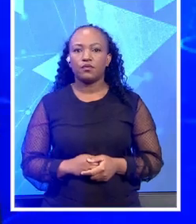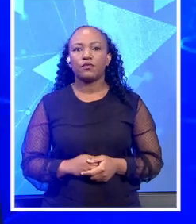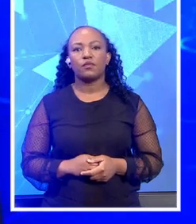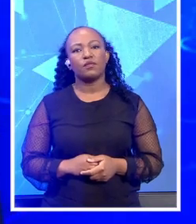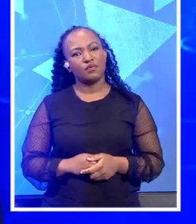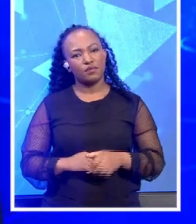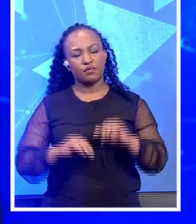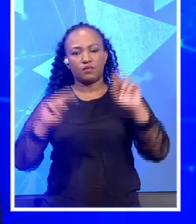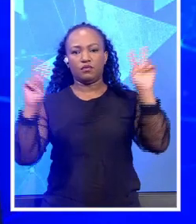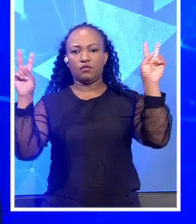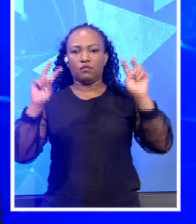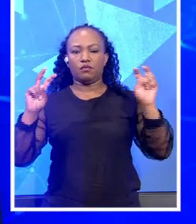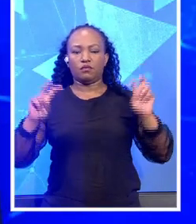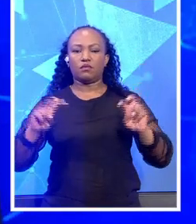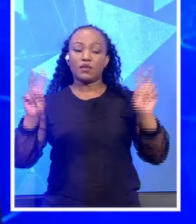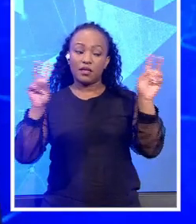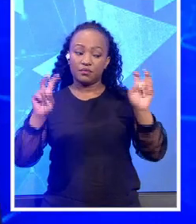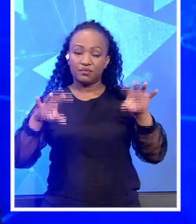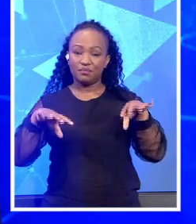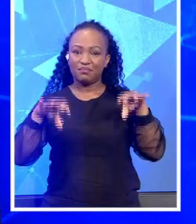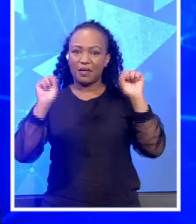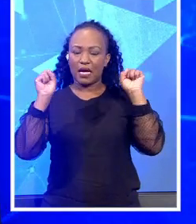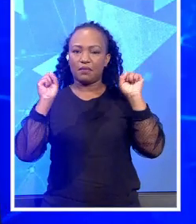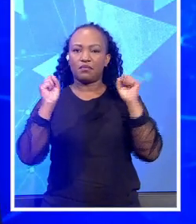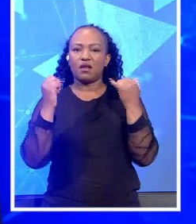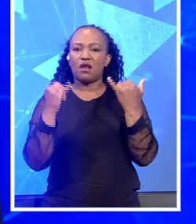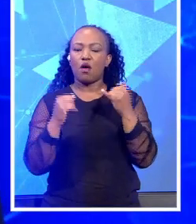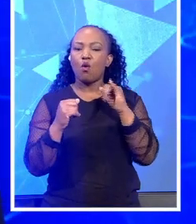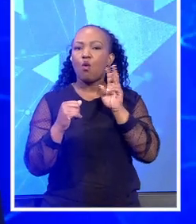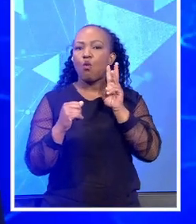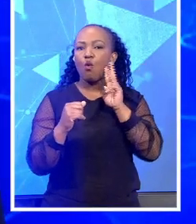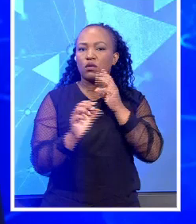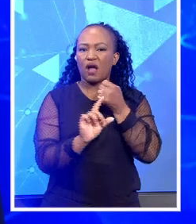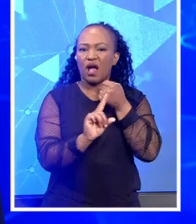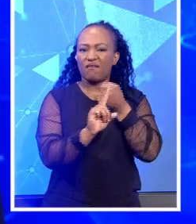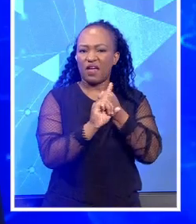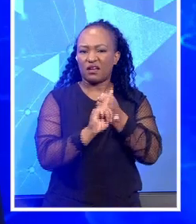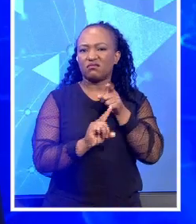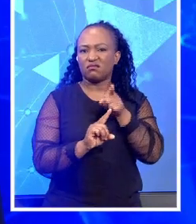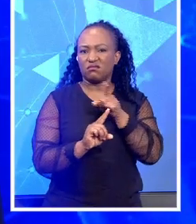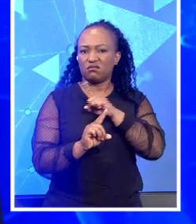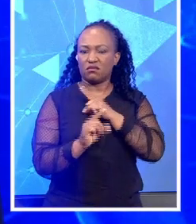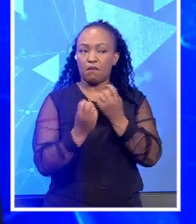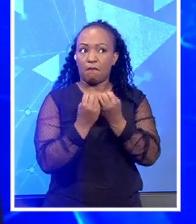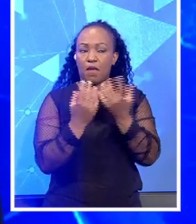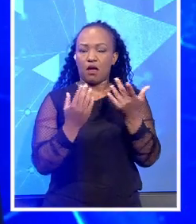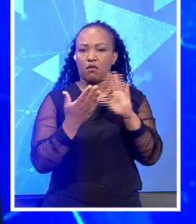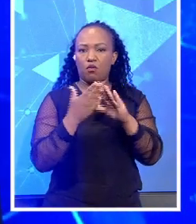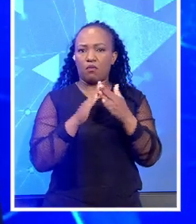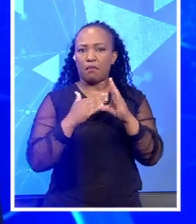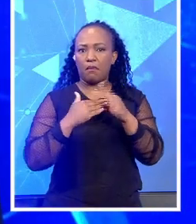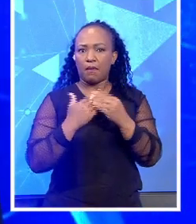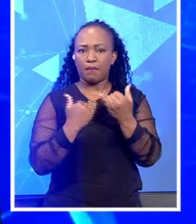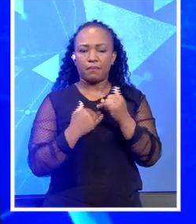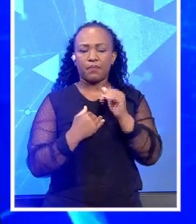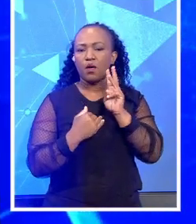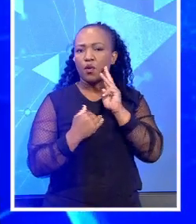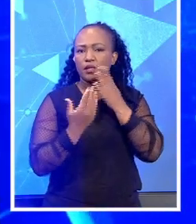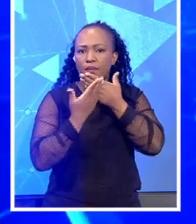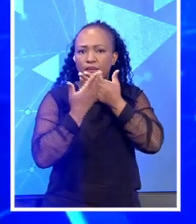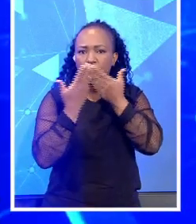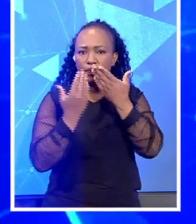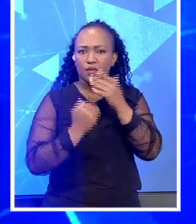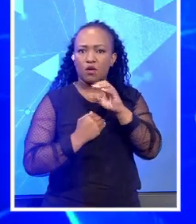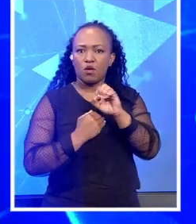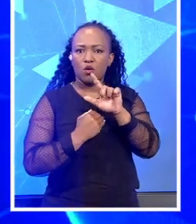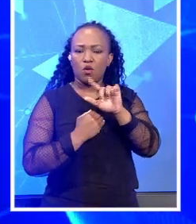Rolling blackouts are disrupting water supply in Polokwane and surrounding areas, leaving thousands of residents without water. The Oliphant